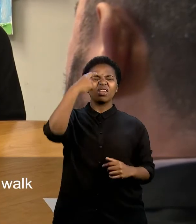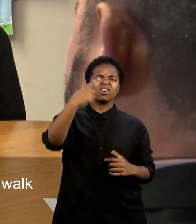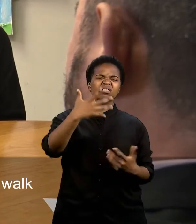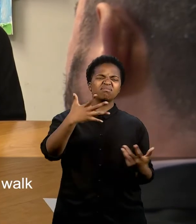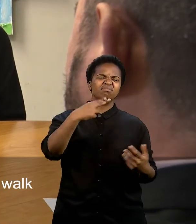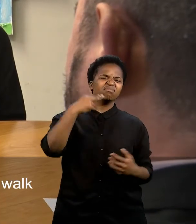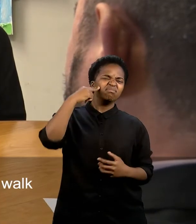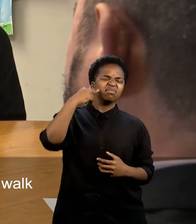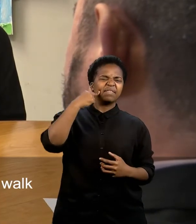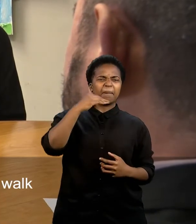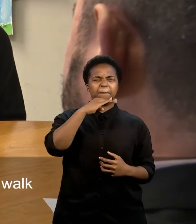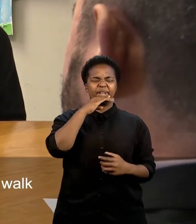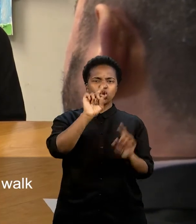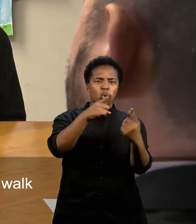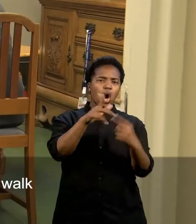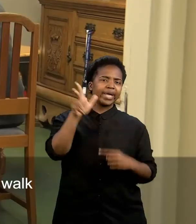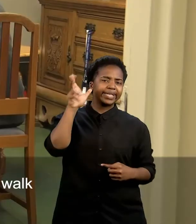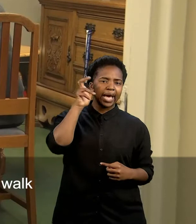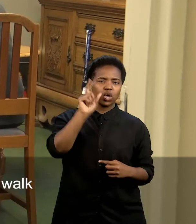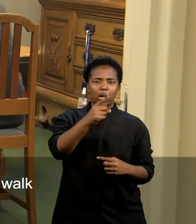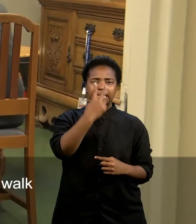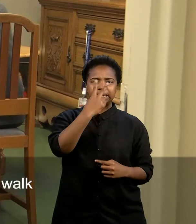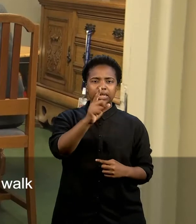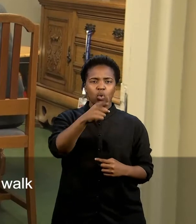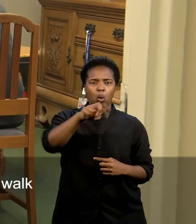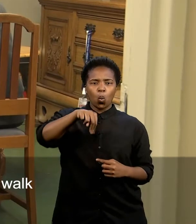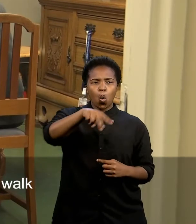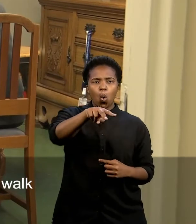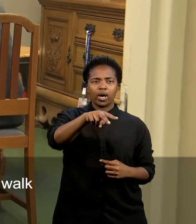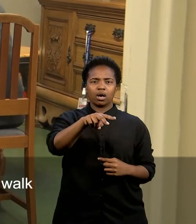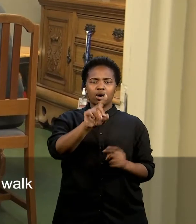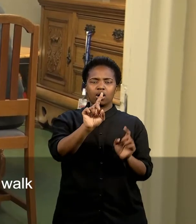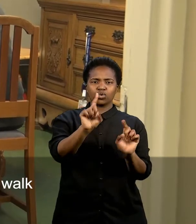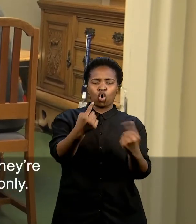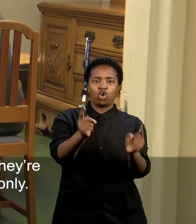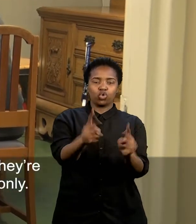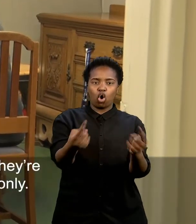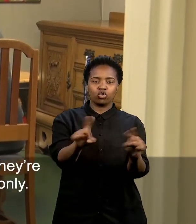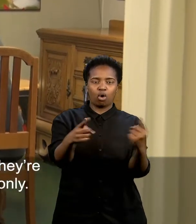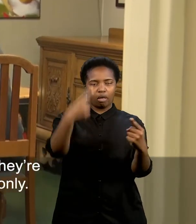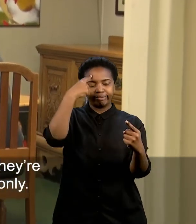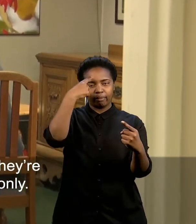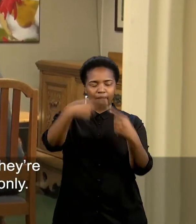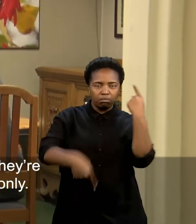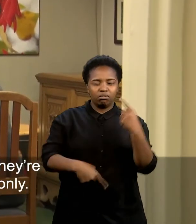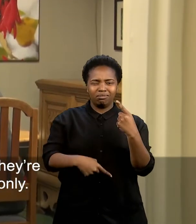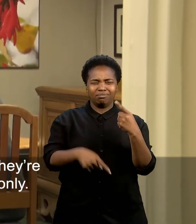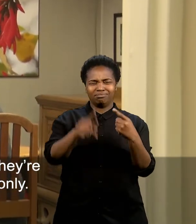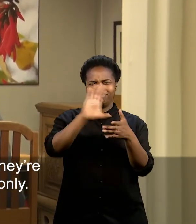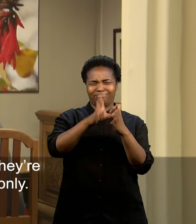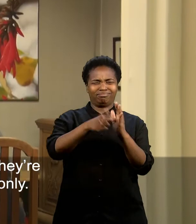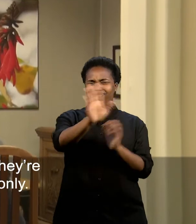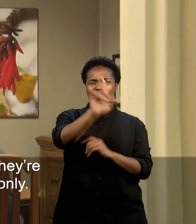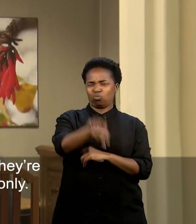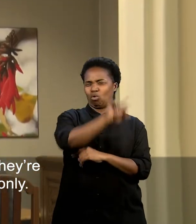there think that being deaf means you can't hear, you can't see, can't walk, and you are intellectually